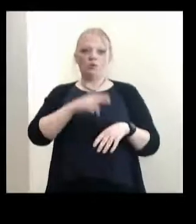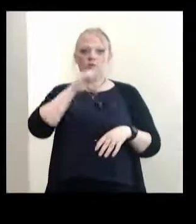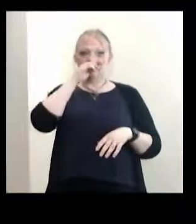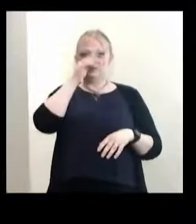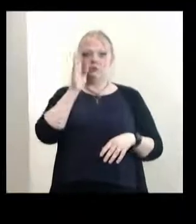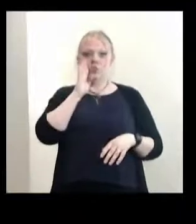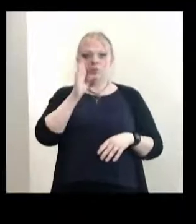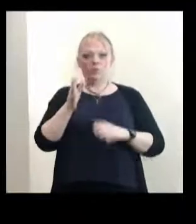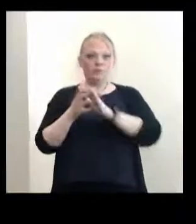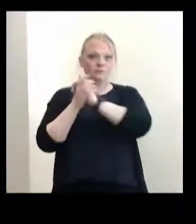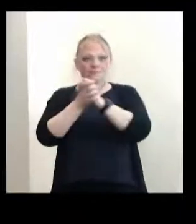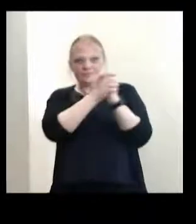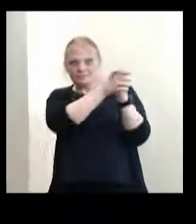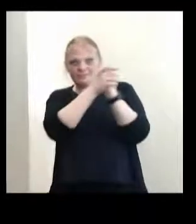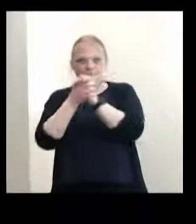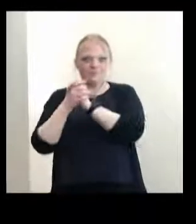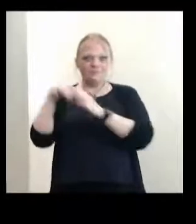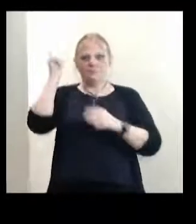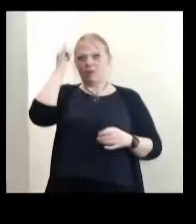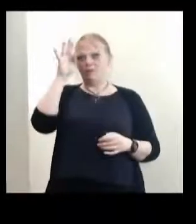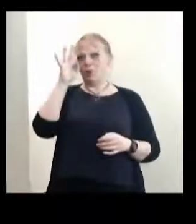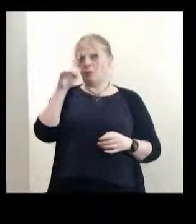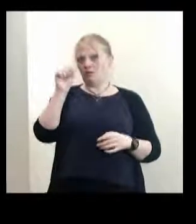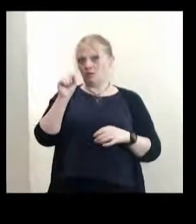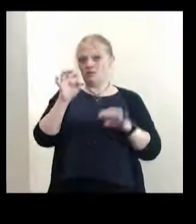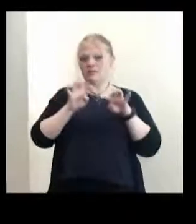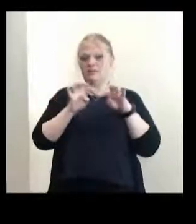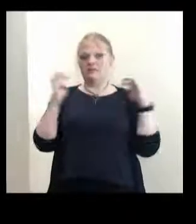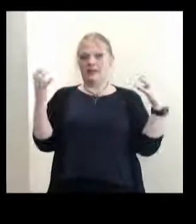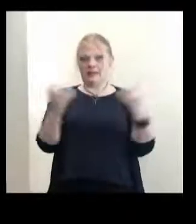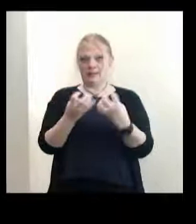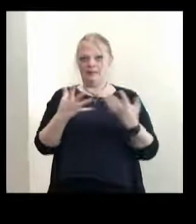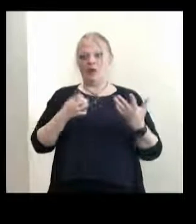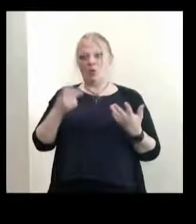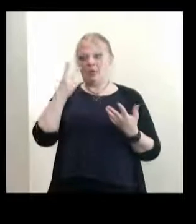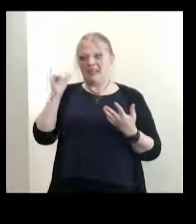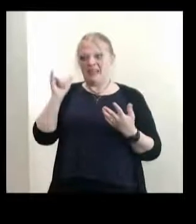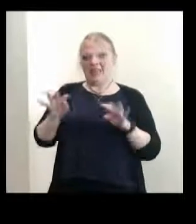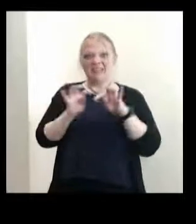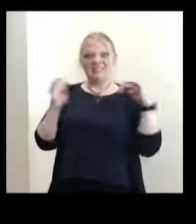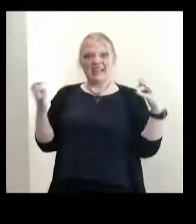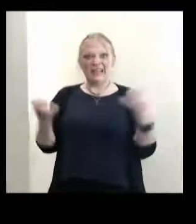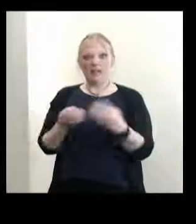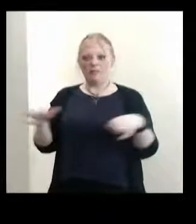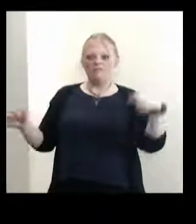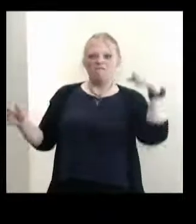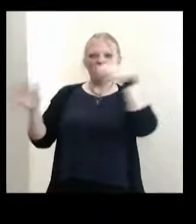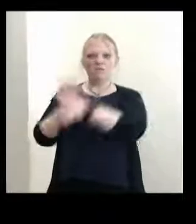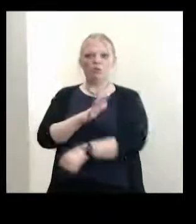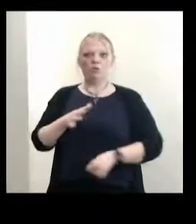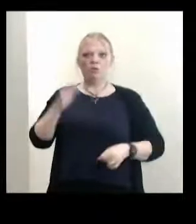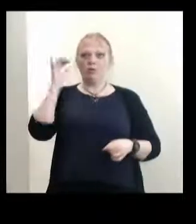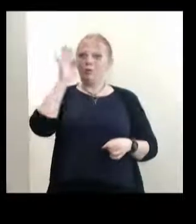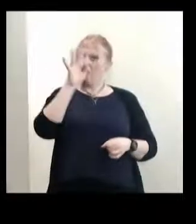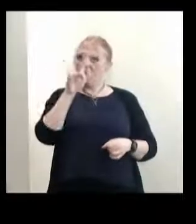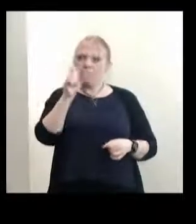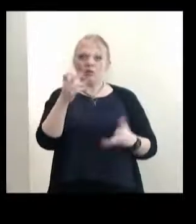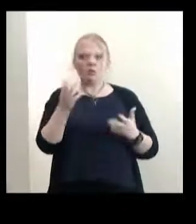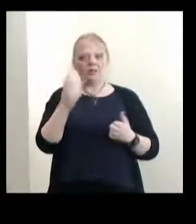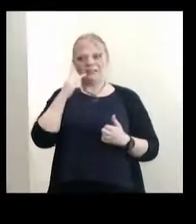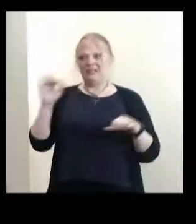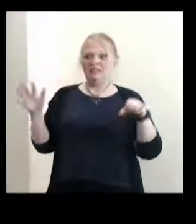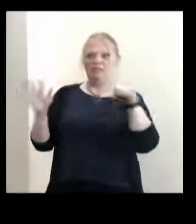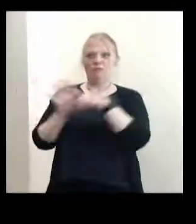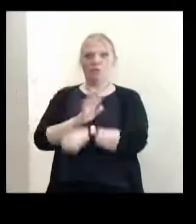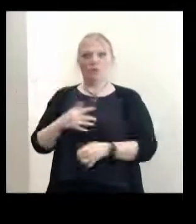on the Buffalo Bills at the stadium. And I want to see that stadium full. I know the Bills want to see that stadium full.